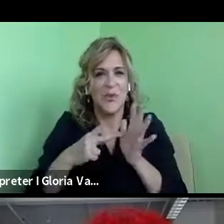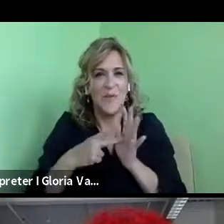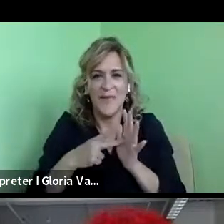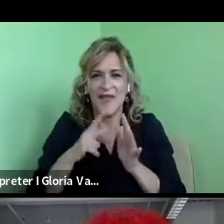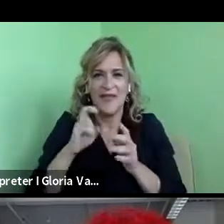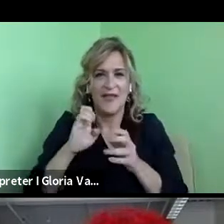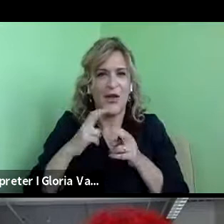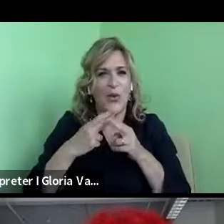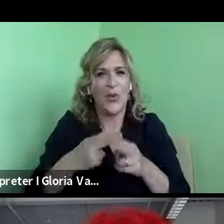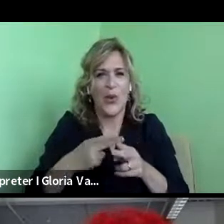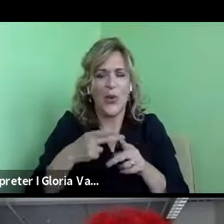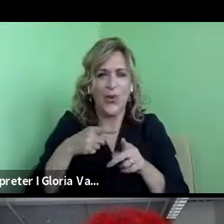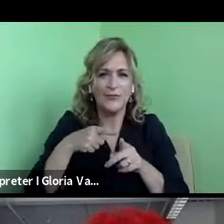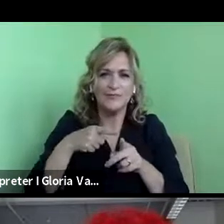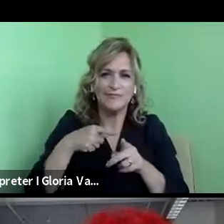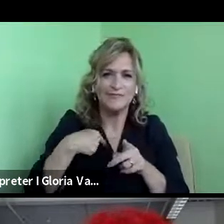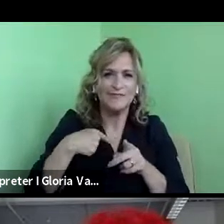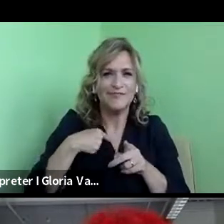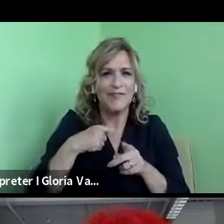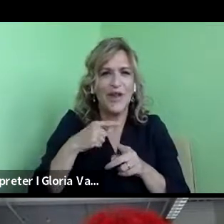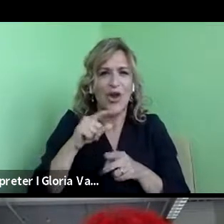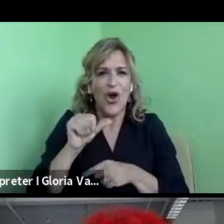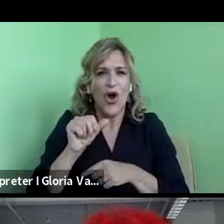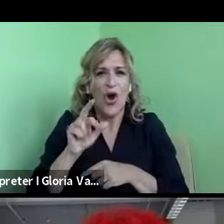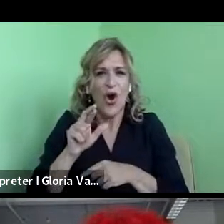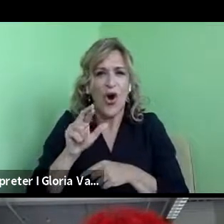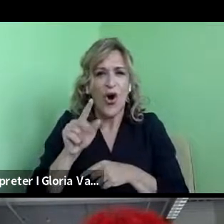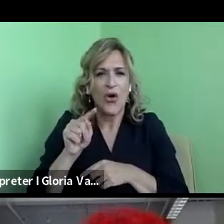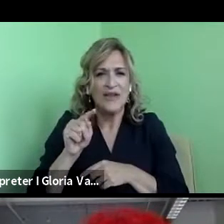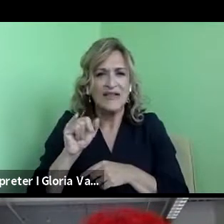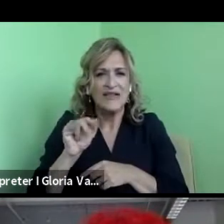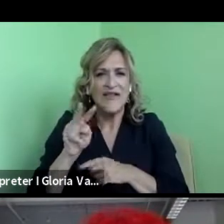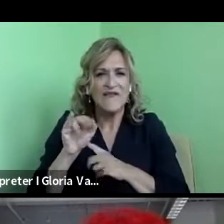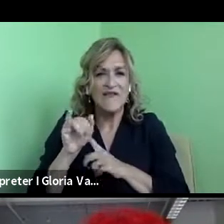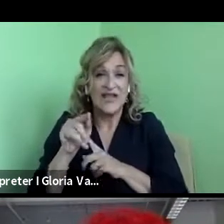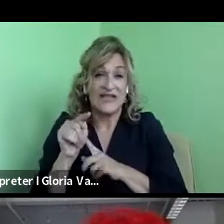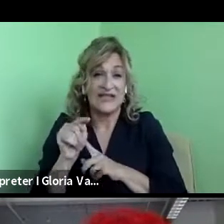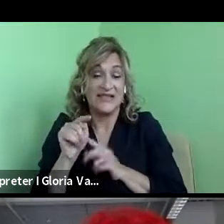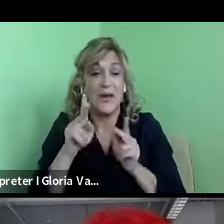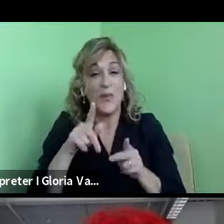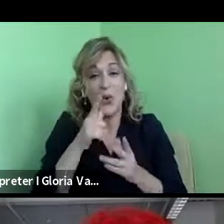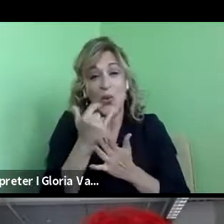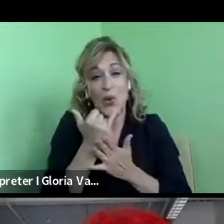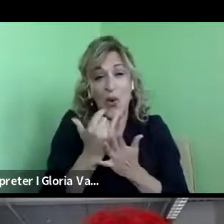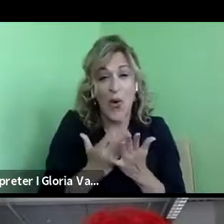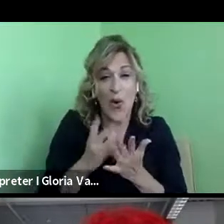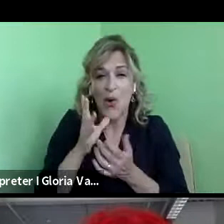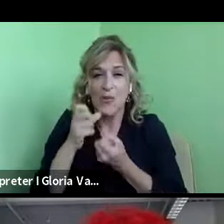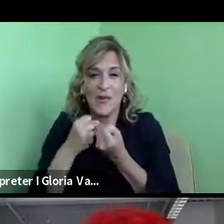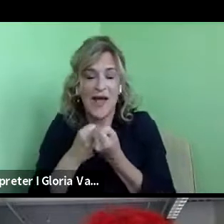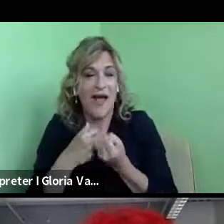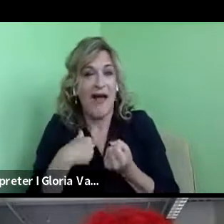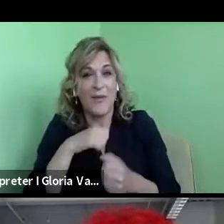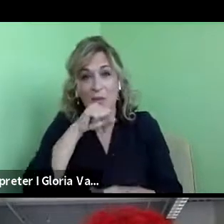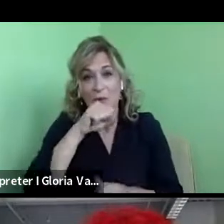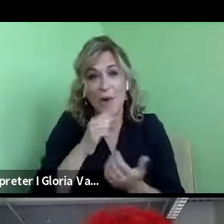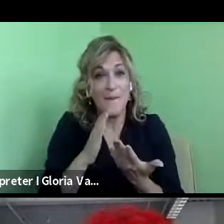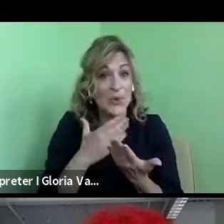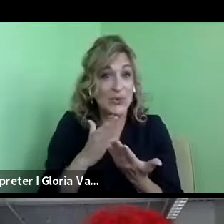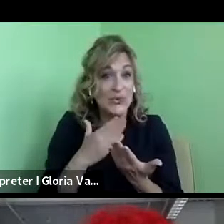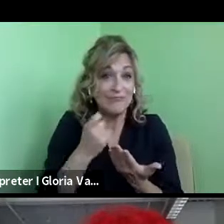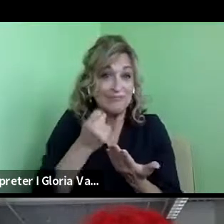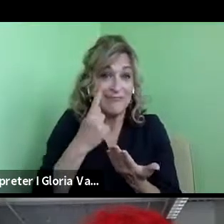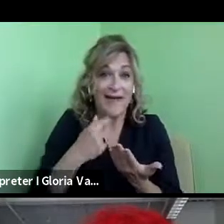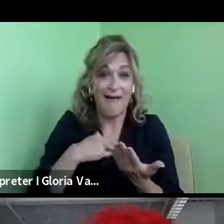artivist, as I call it, I know these terms, but someone who is an artist, I love music, I have a master's in music. And, but